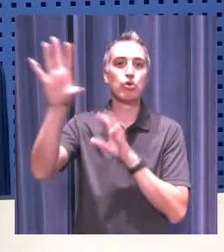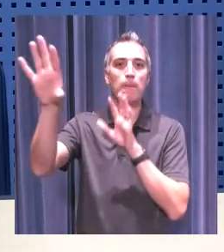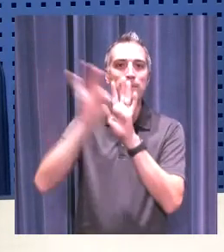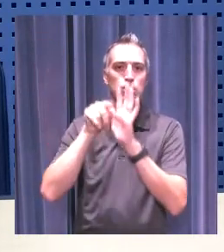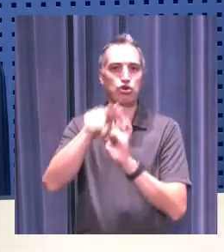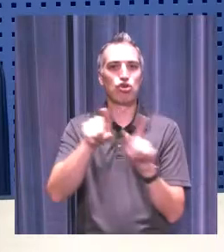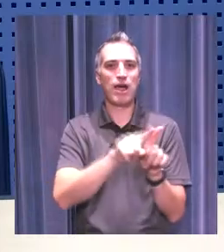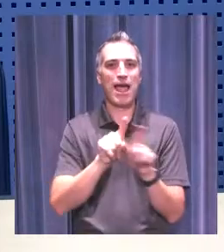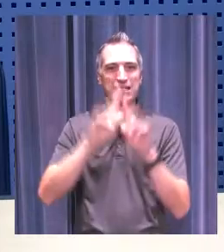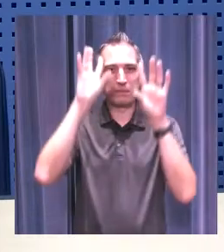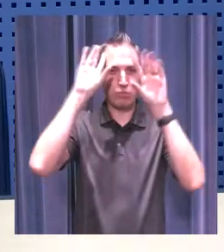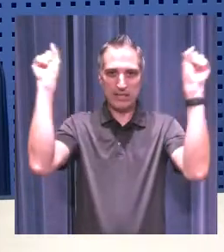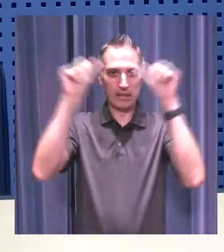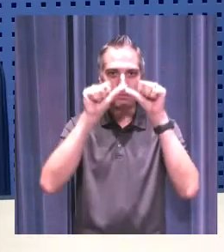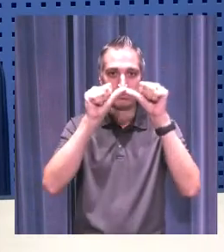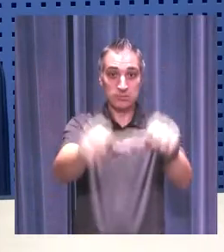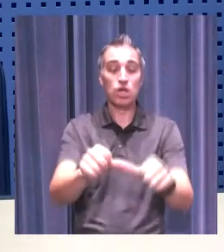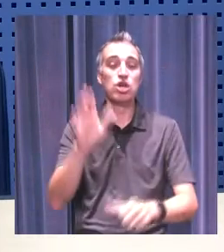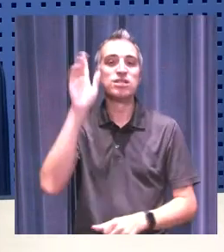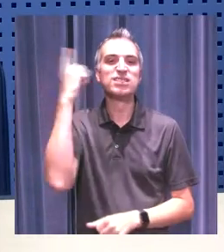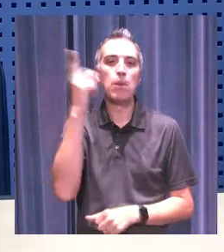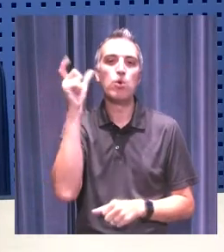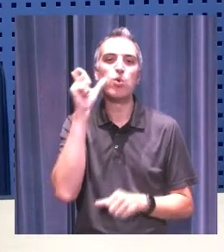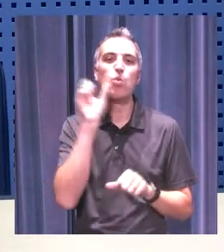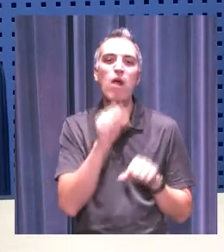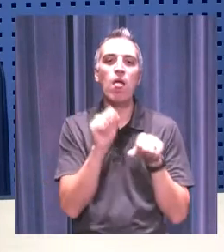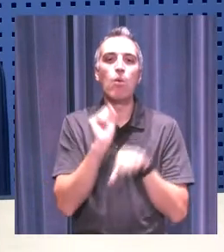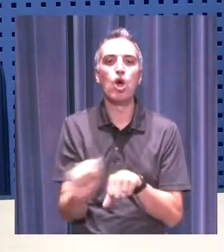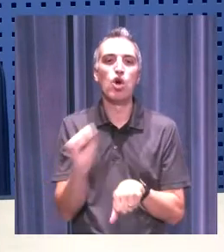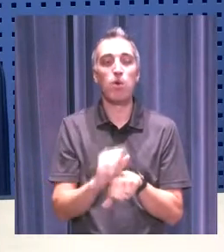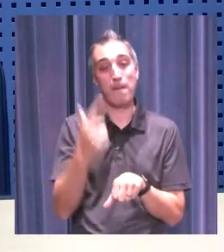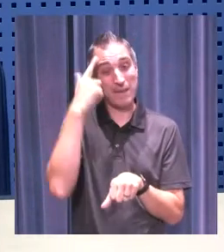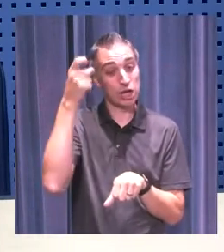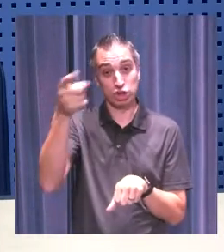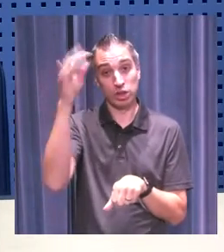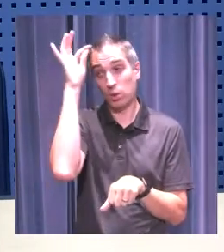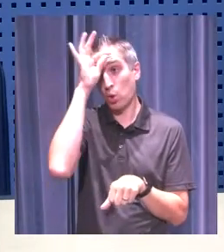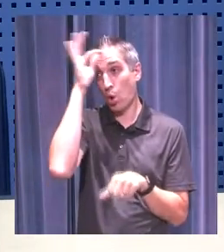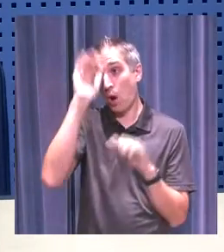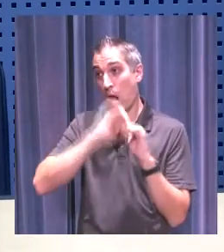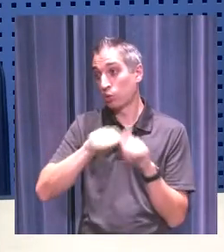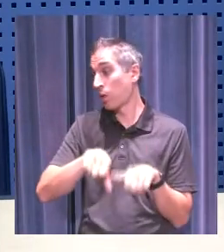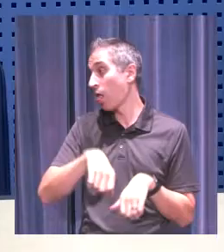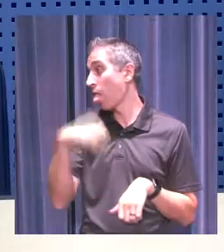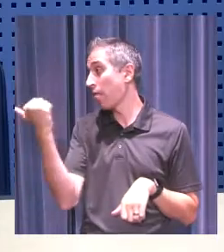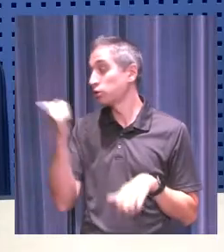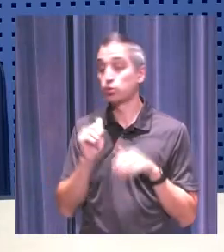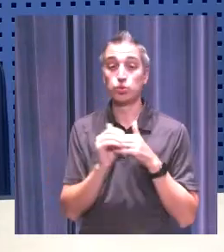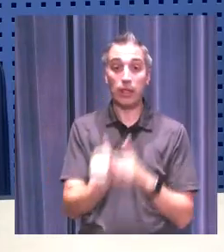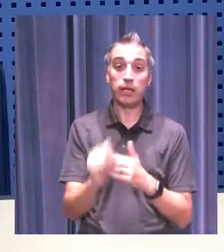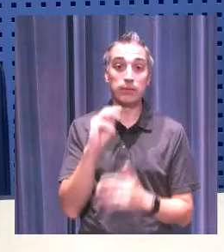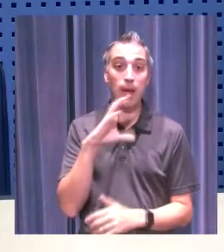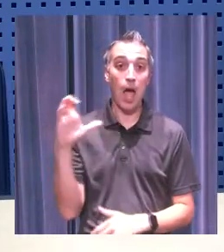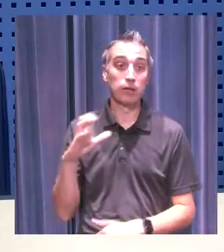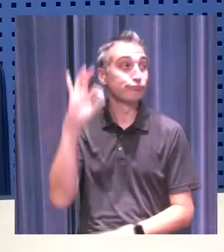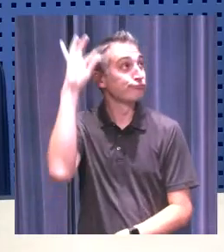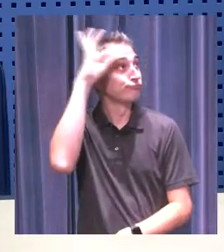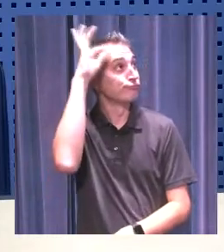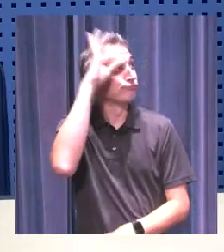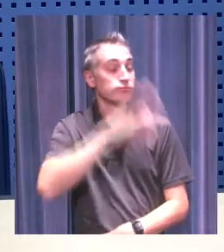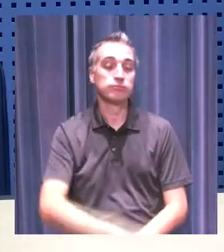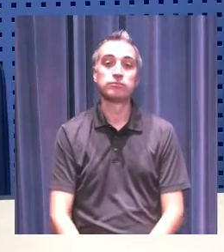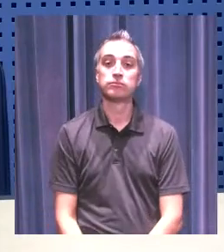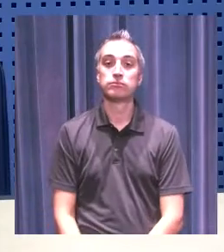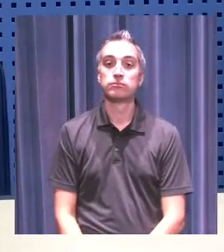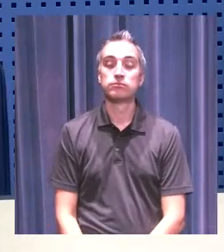president. She would be someone to do his bidding because she won't know how to do anything else to lead Mott.